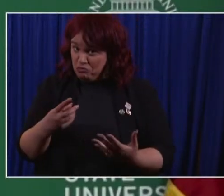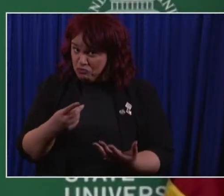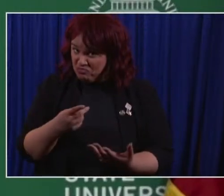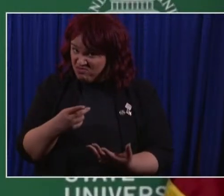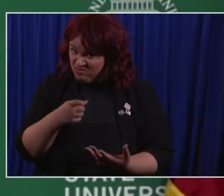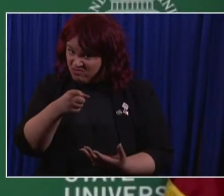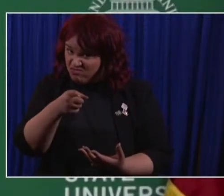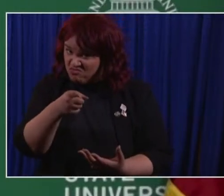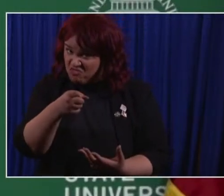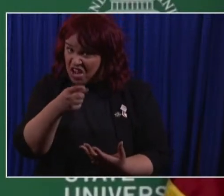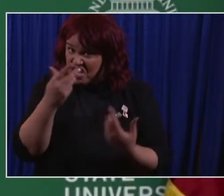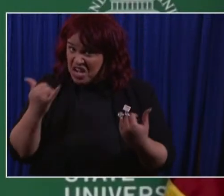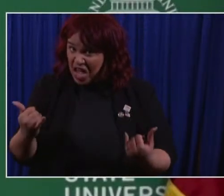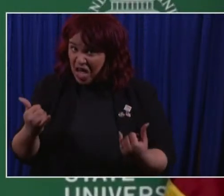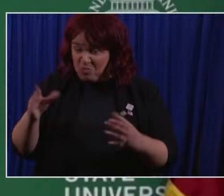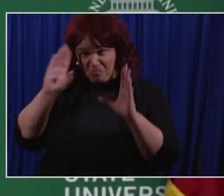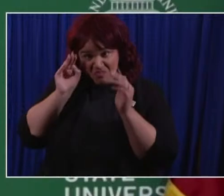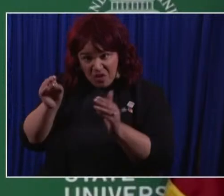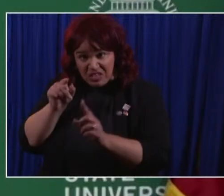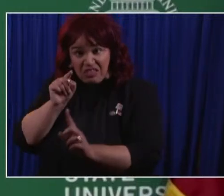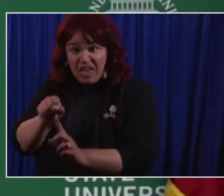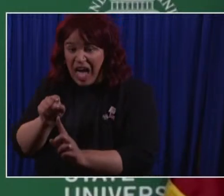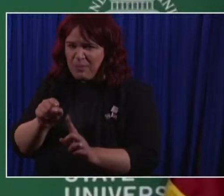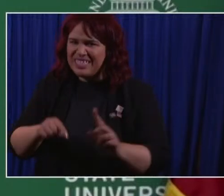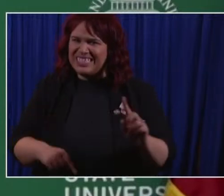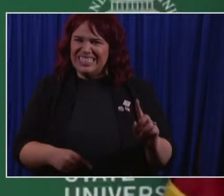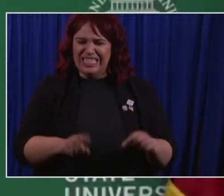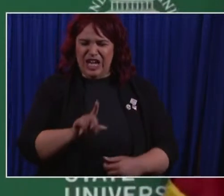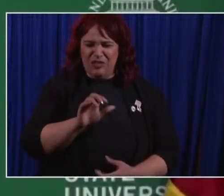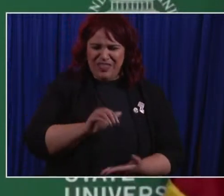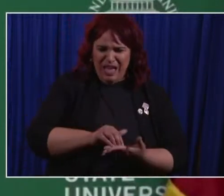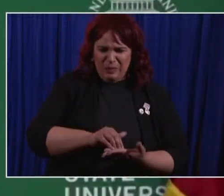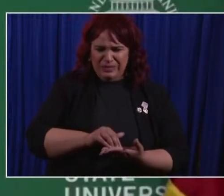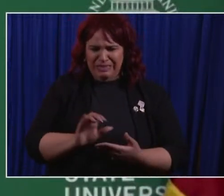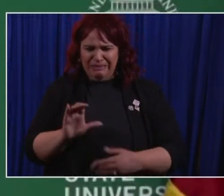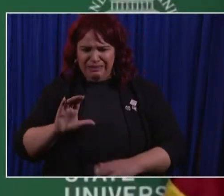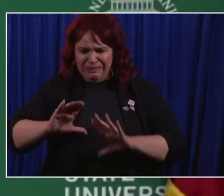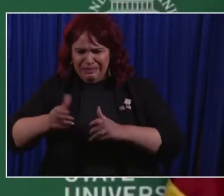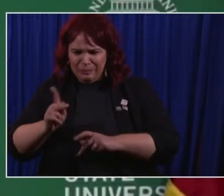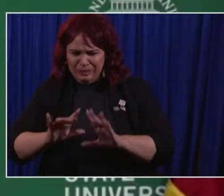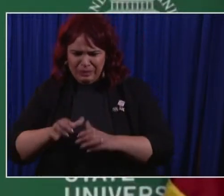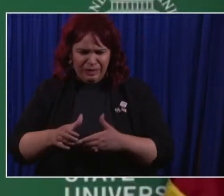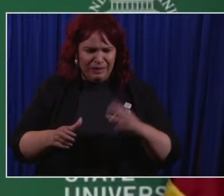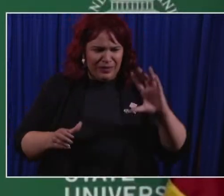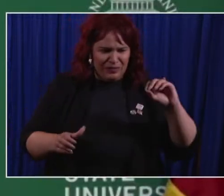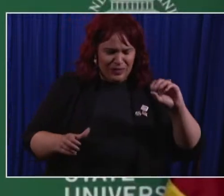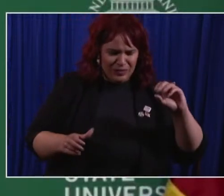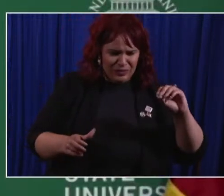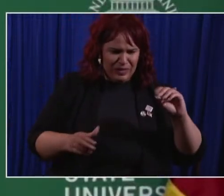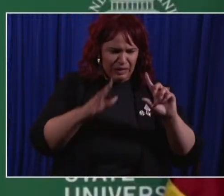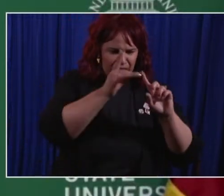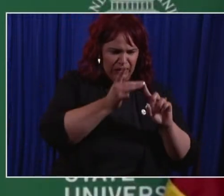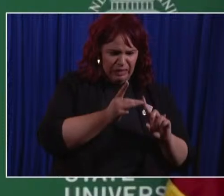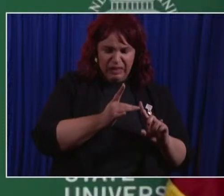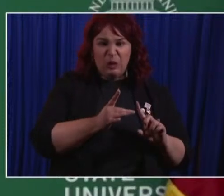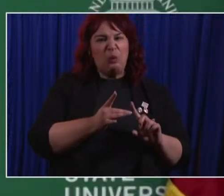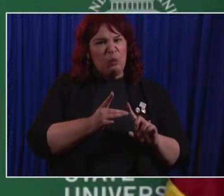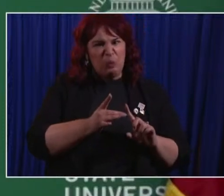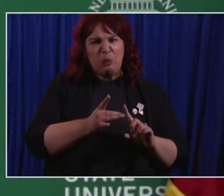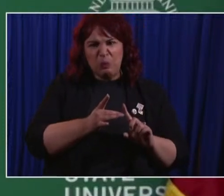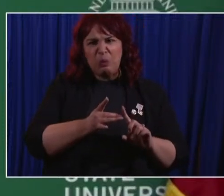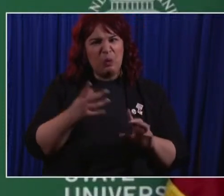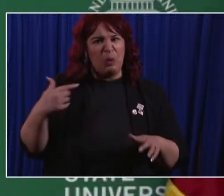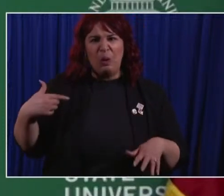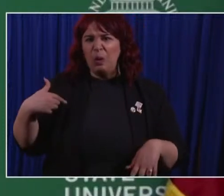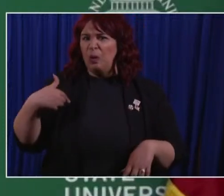we're still a ways from the 50 per 100,000? Yeah, we're certainly not ruled that out. We're still looking at that.